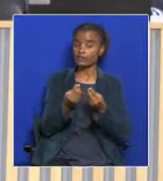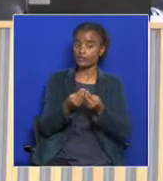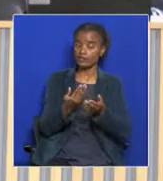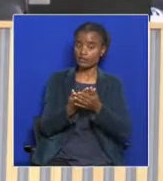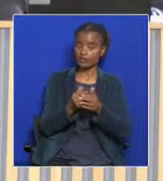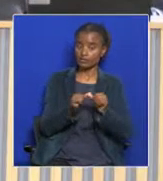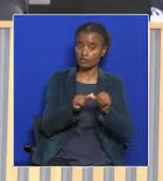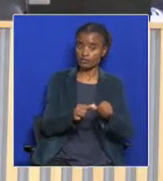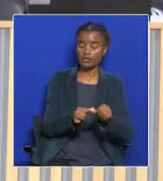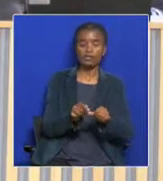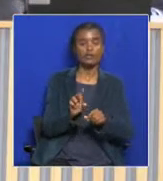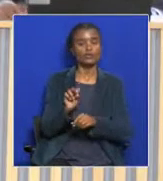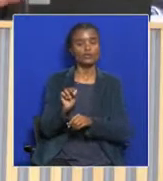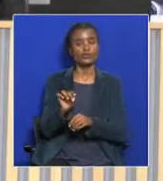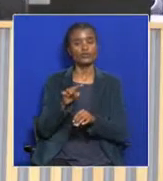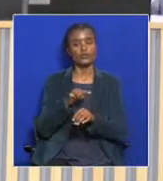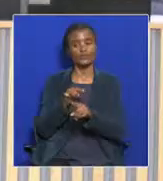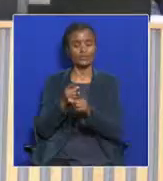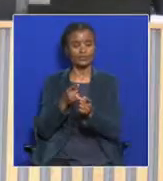I'll come back to it. Okay.